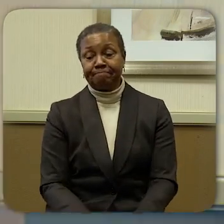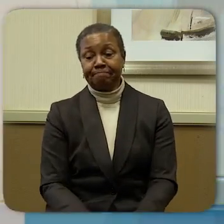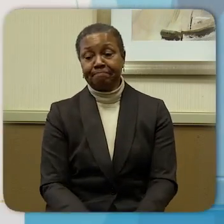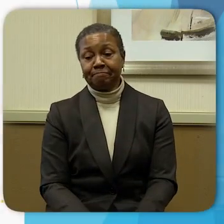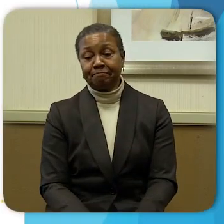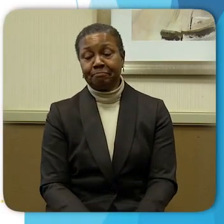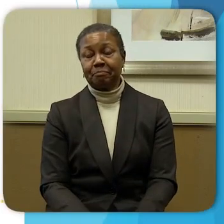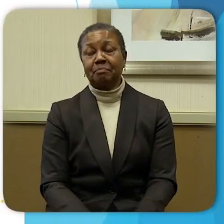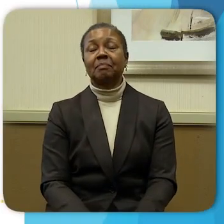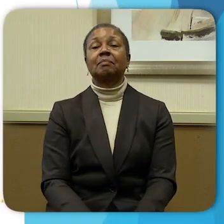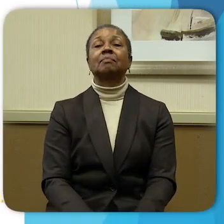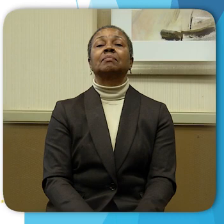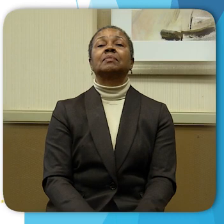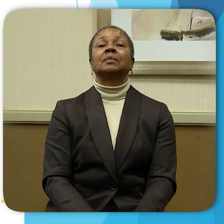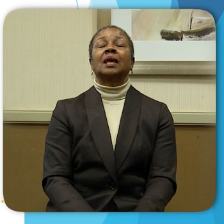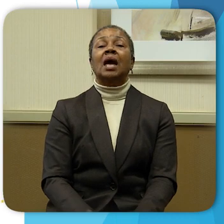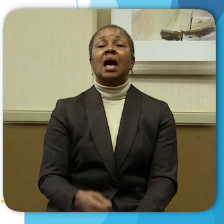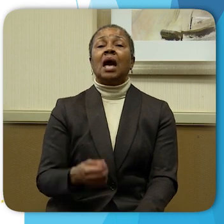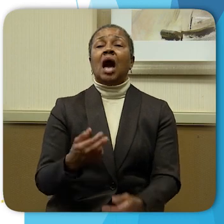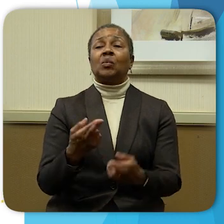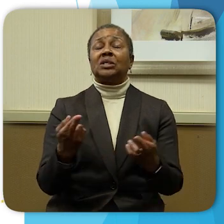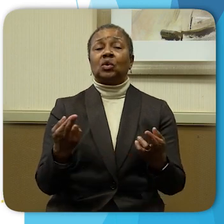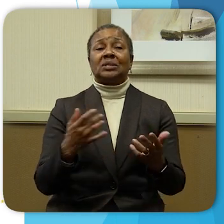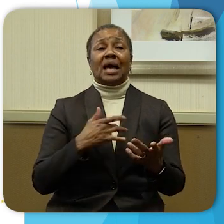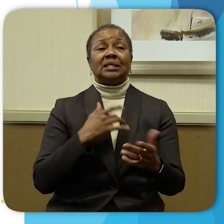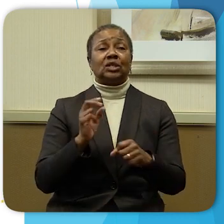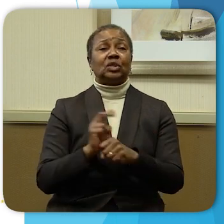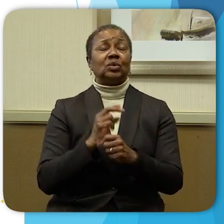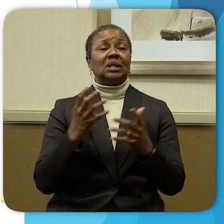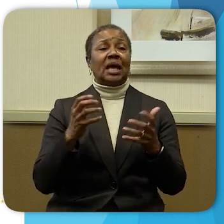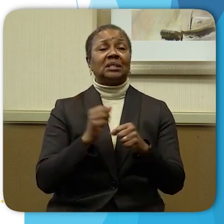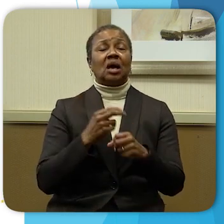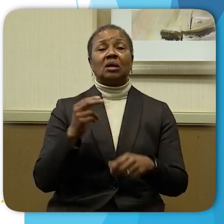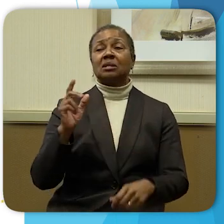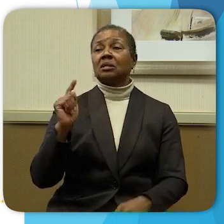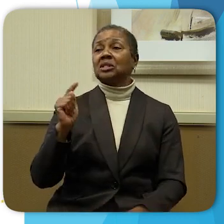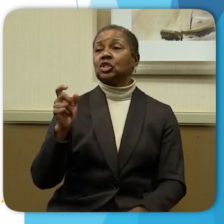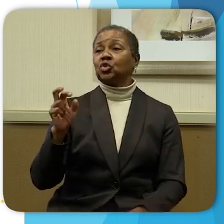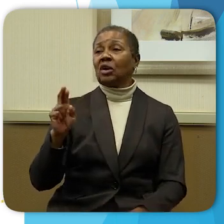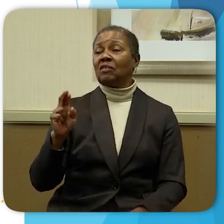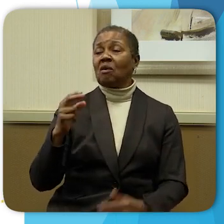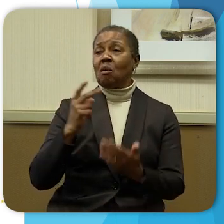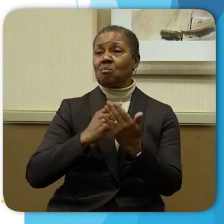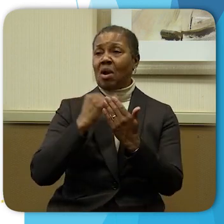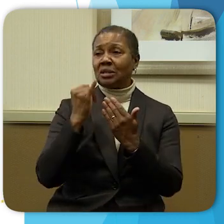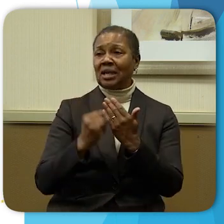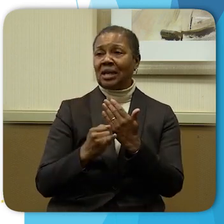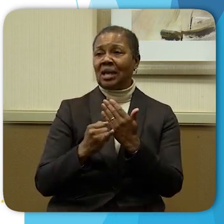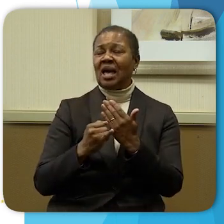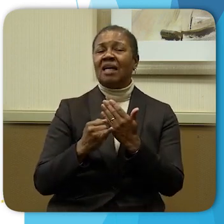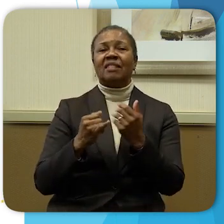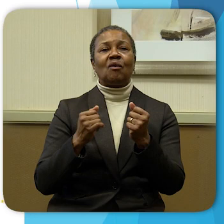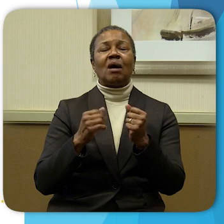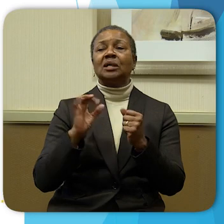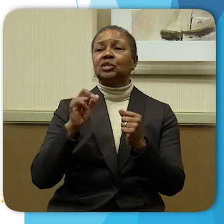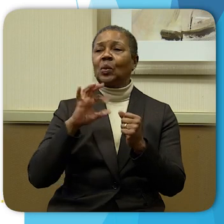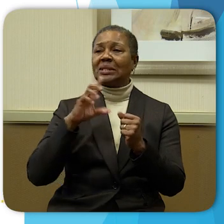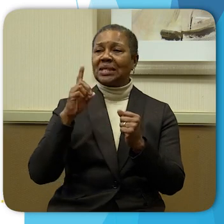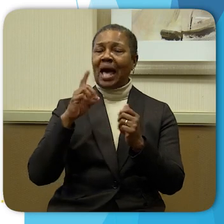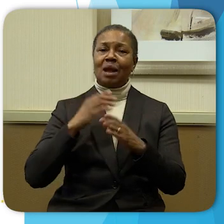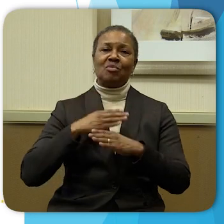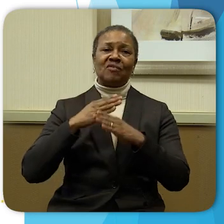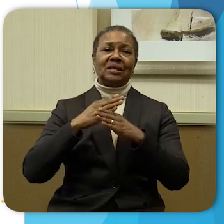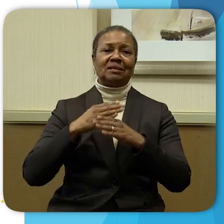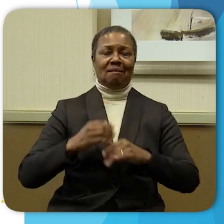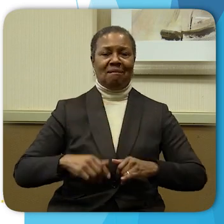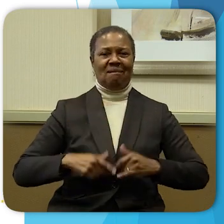A resource that I use a lot is called the Trevor Project, and they're a suicide prevention lifeline. They have a phone, they